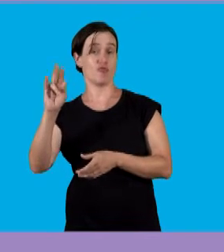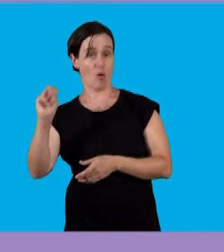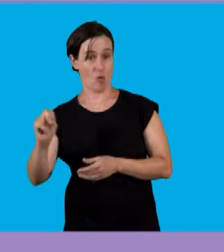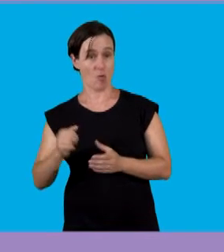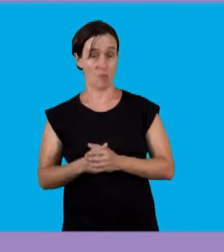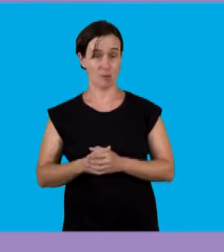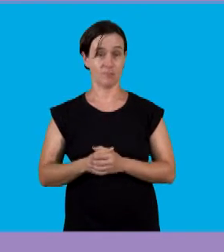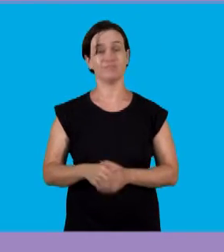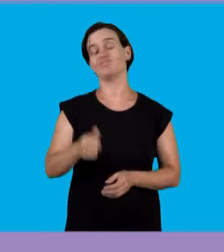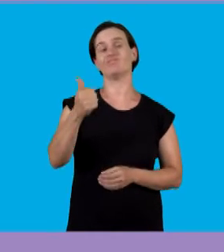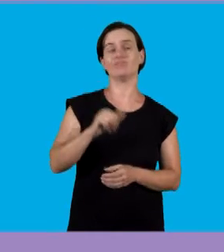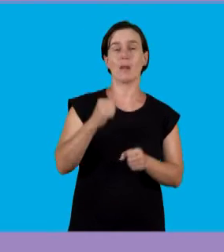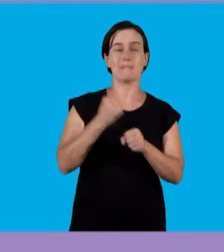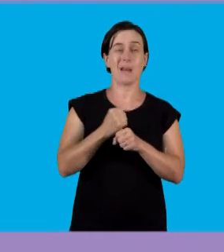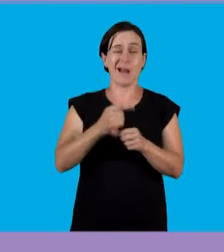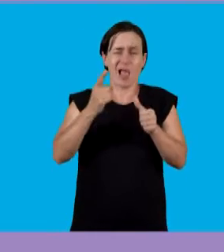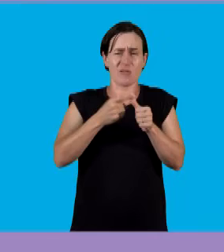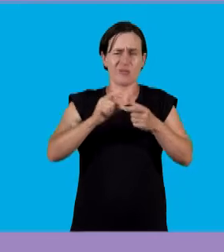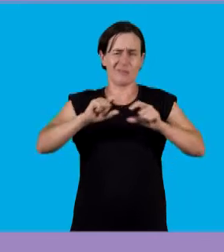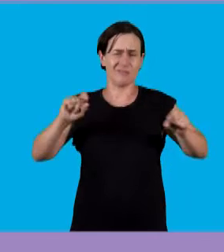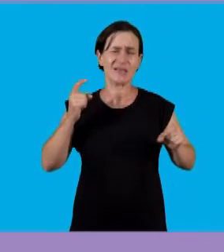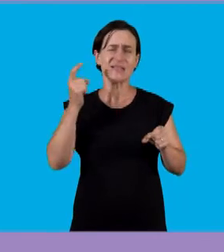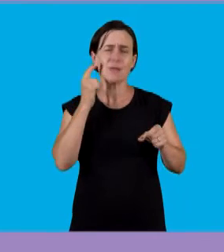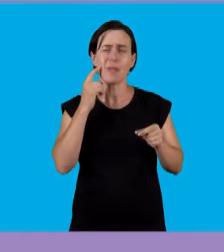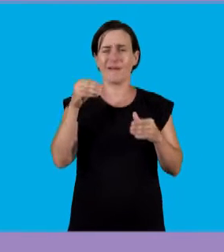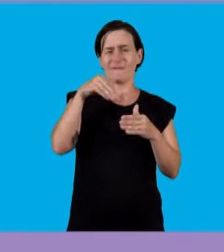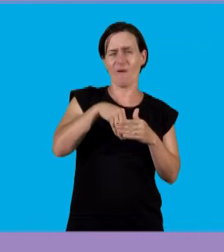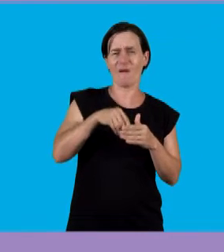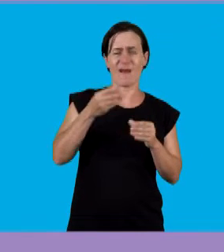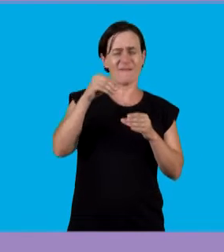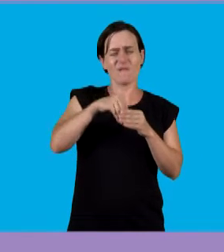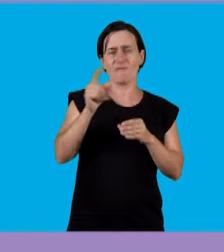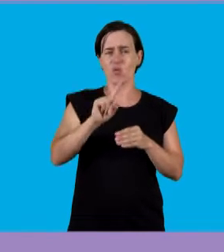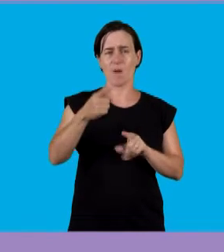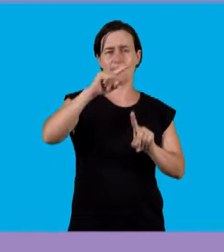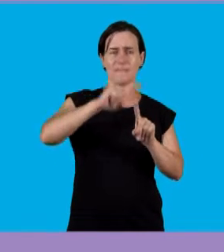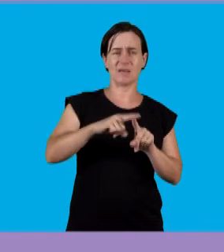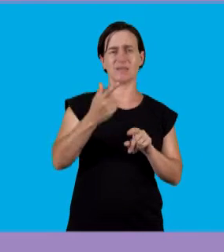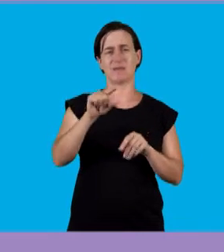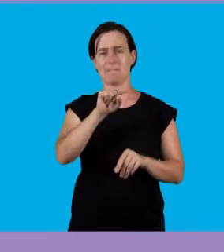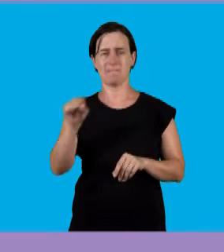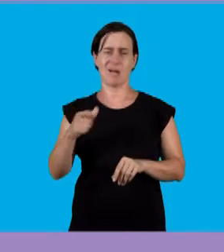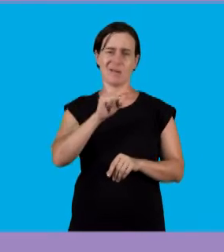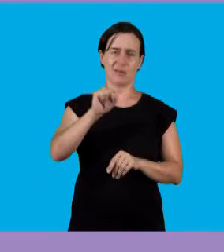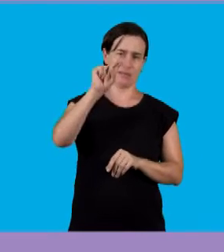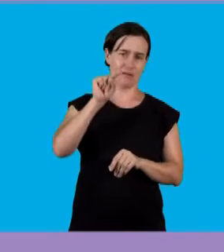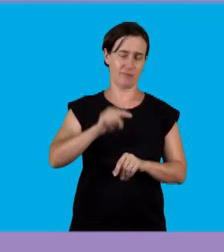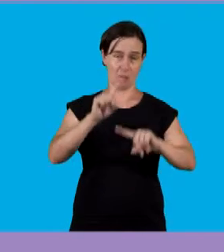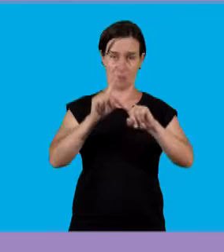Simplify algebraic expressions involving addition, subtraction, division,